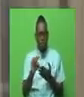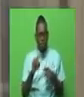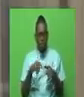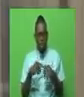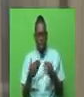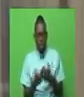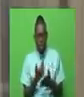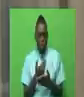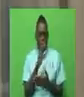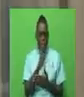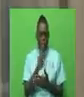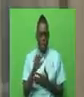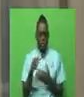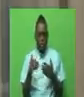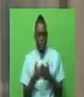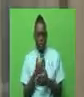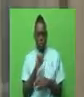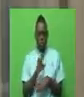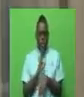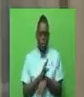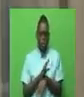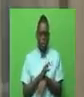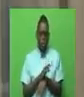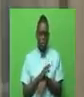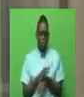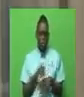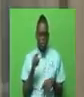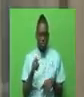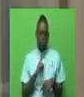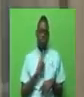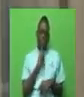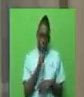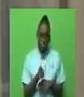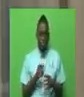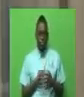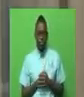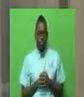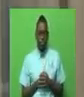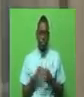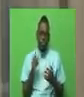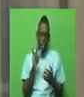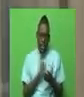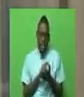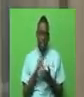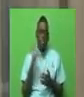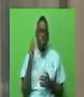jobs. That's a fact. That, Madam Speaker, is what the minister needs to compare with what is happening today.